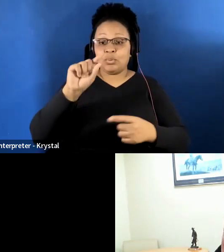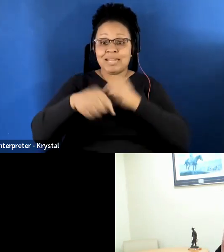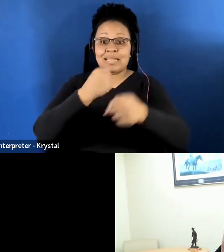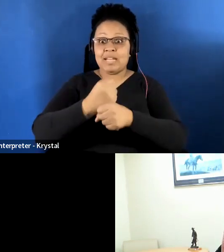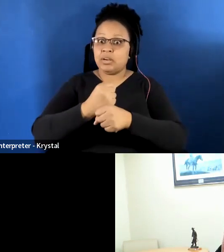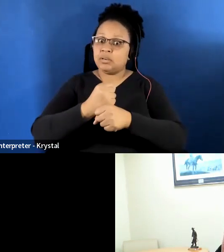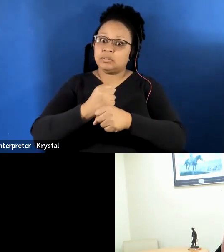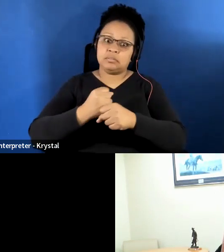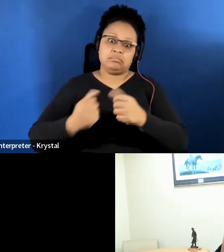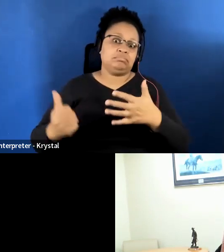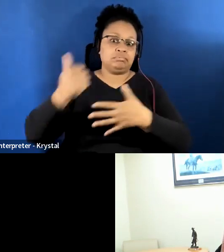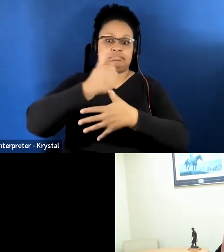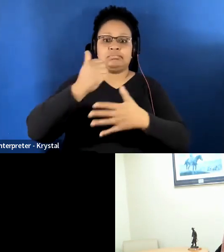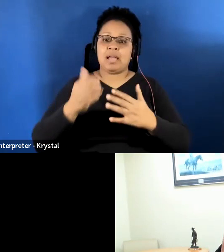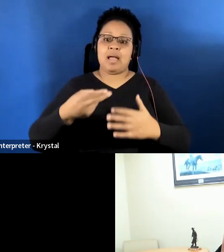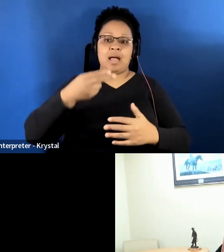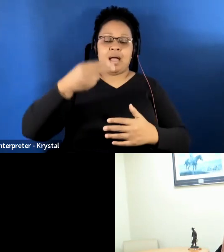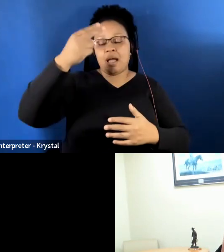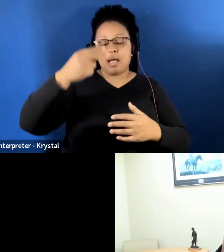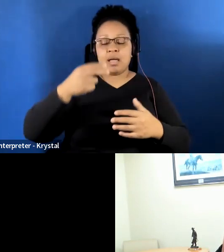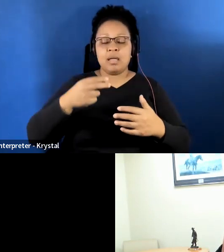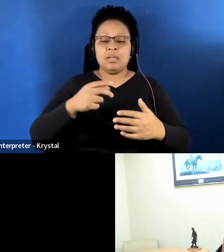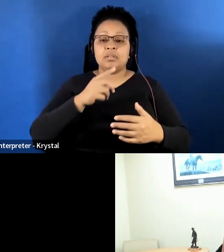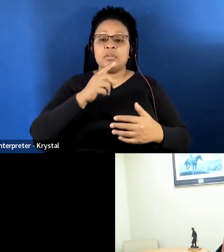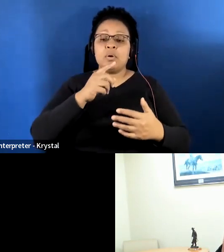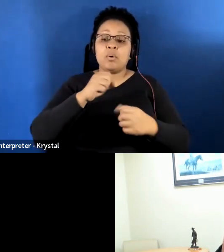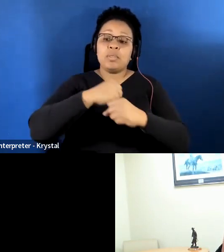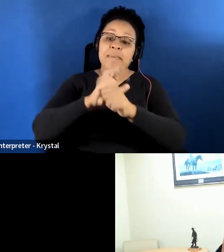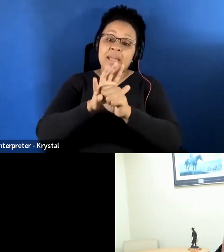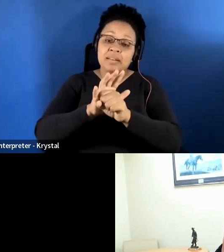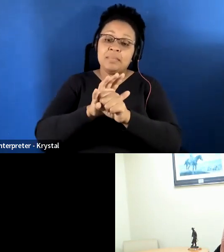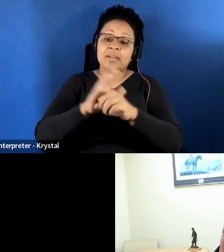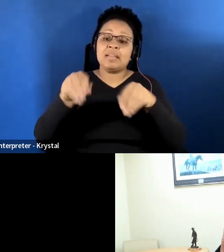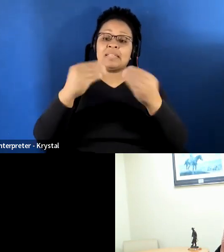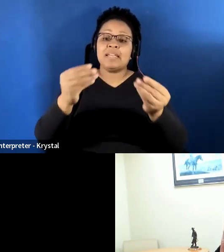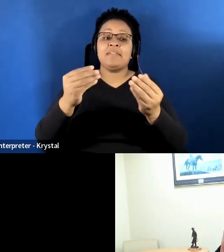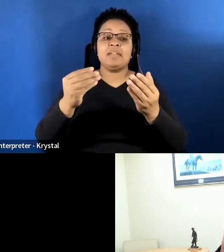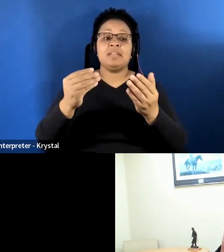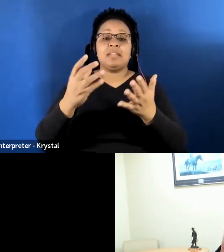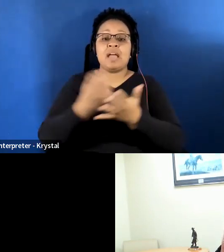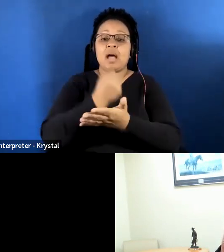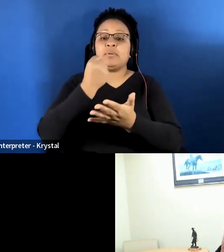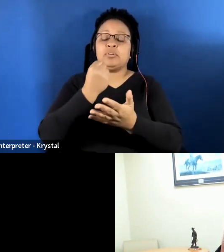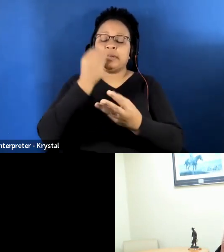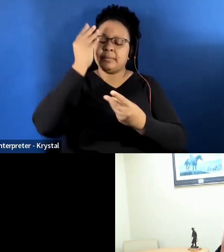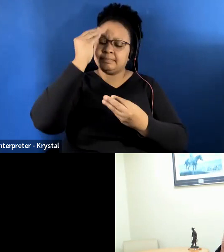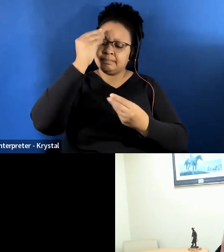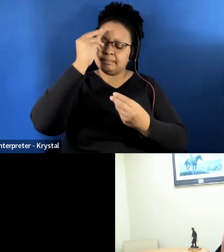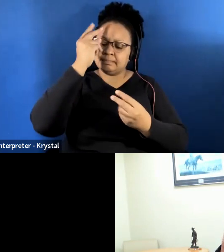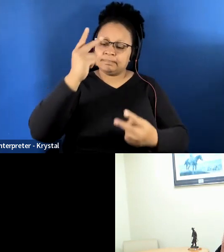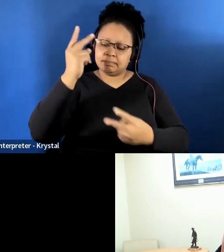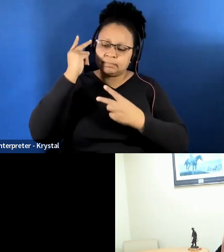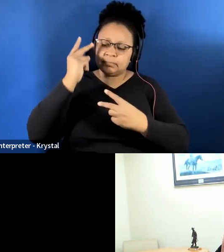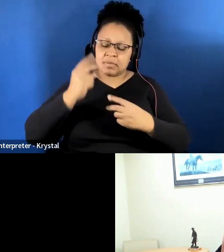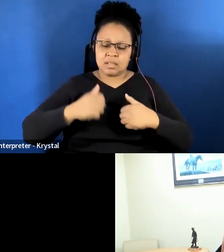The pandemic has really allotted people the opportunity to reflect on their